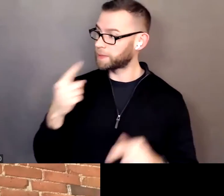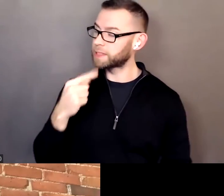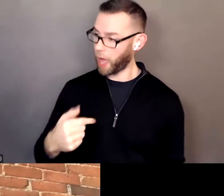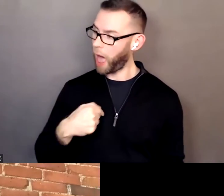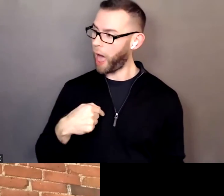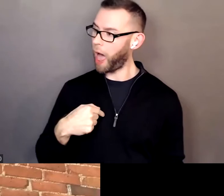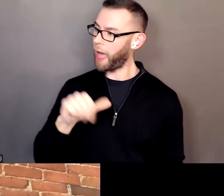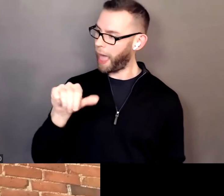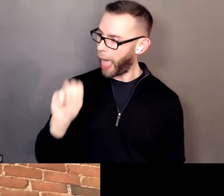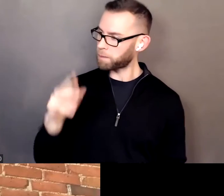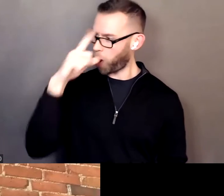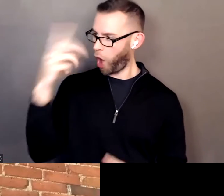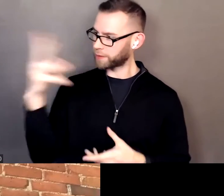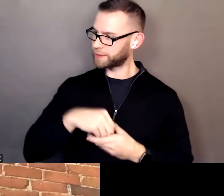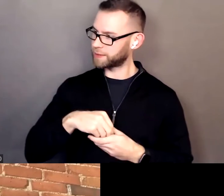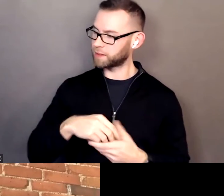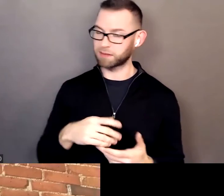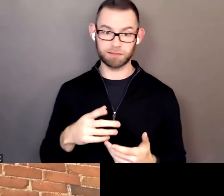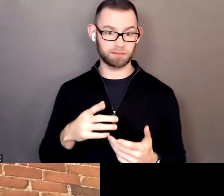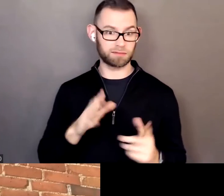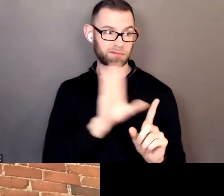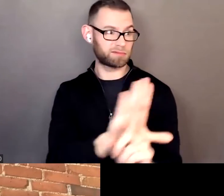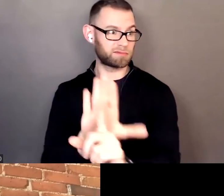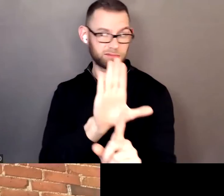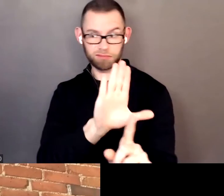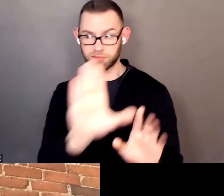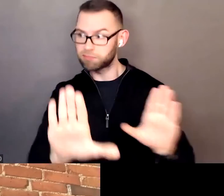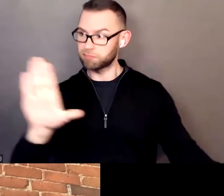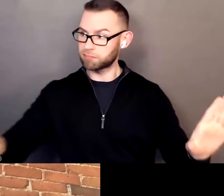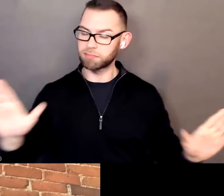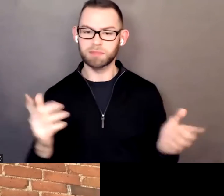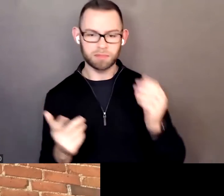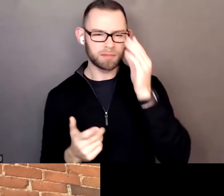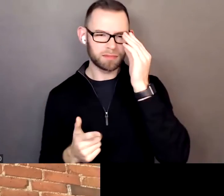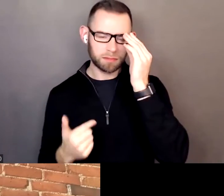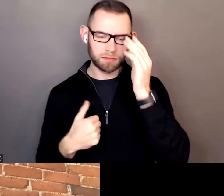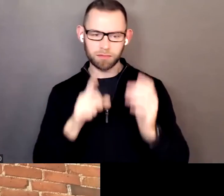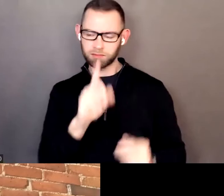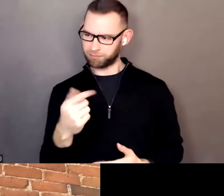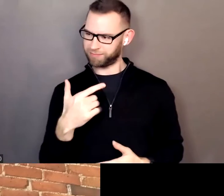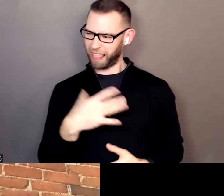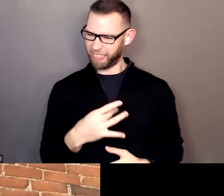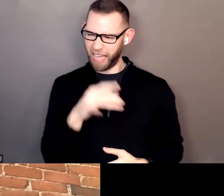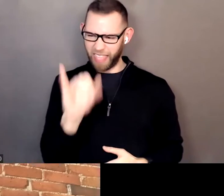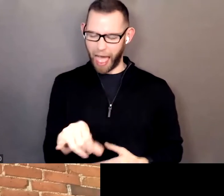main thing and how I want to do it. And I really, really do appreciate that there's space